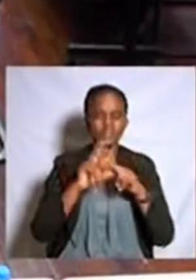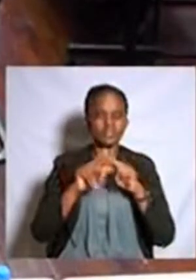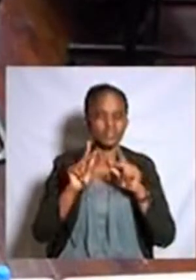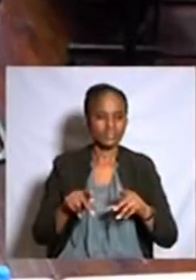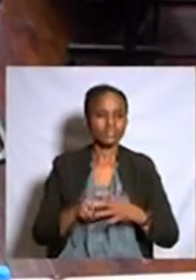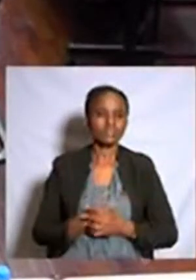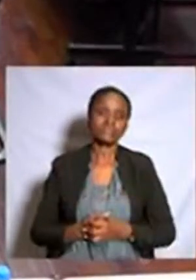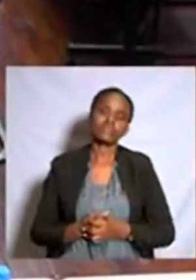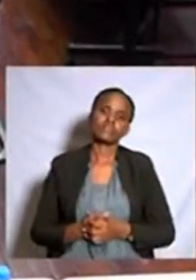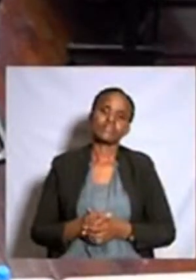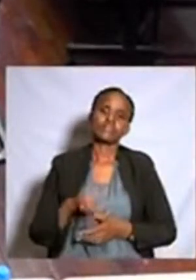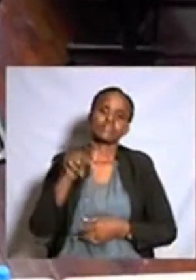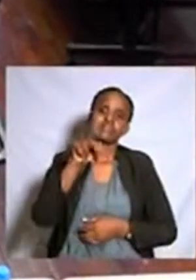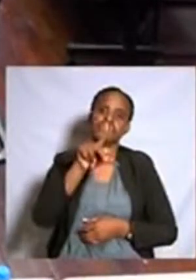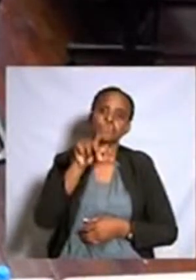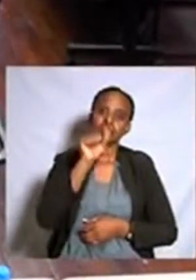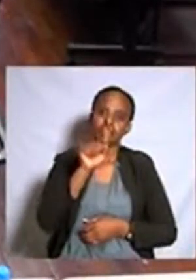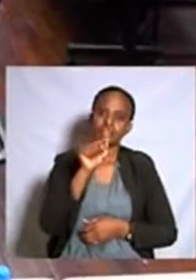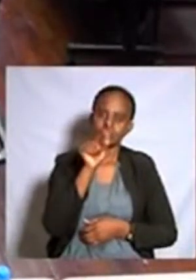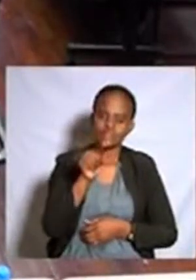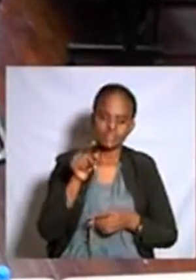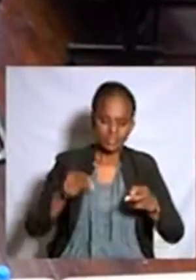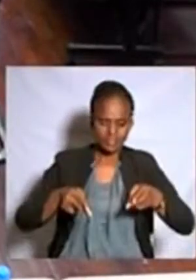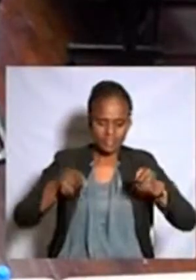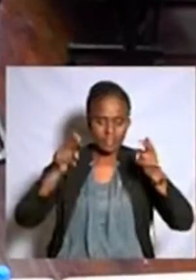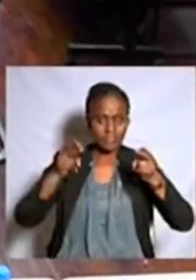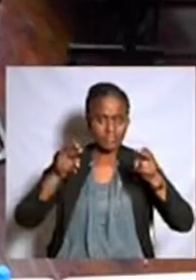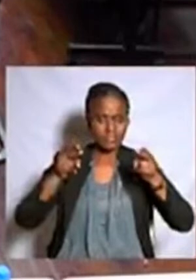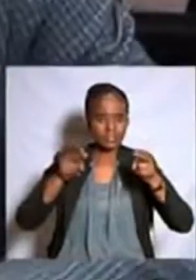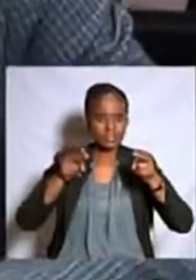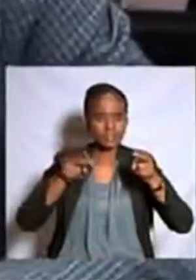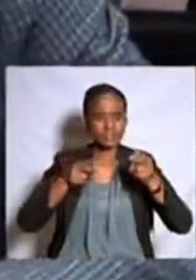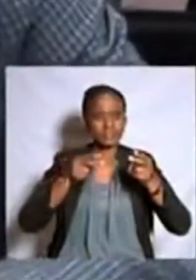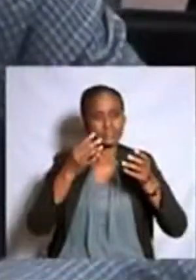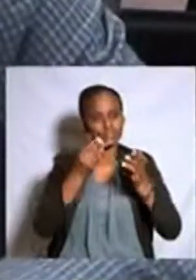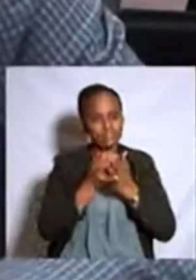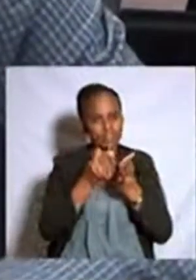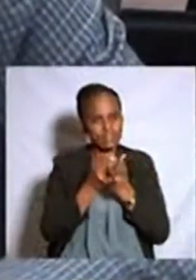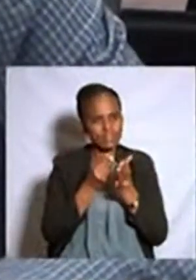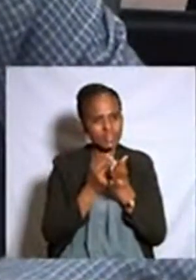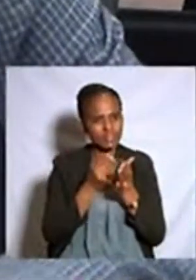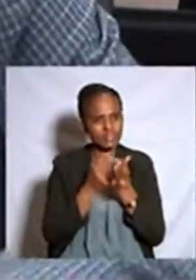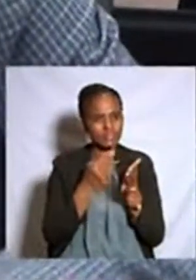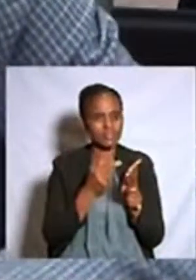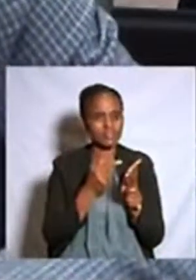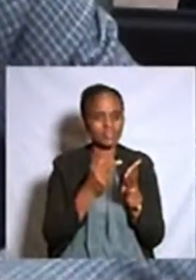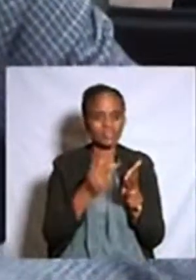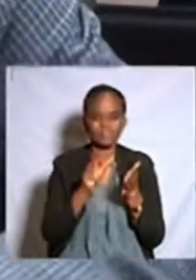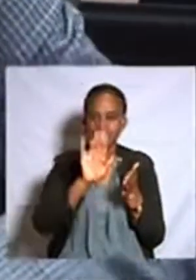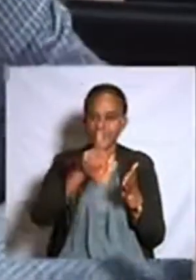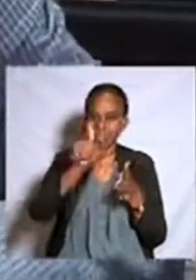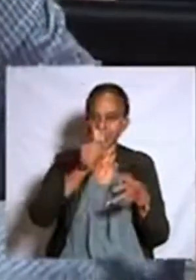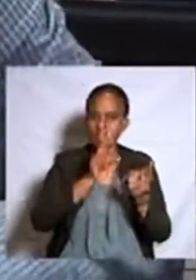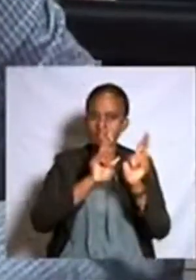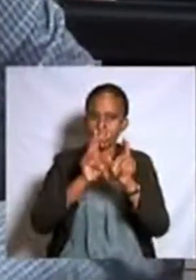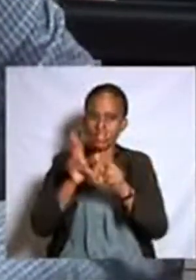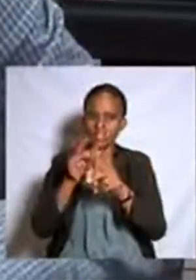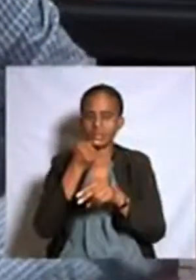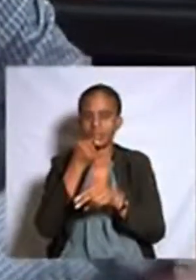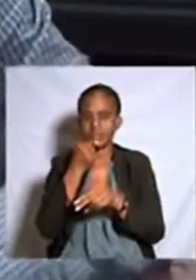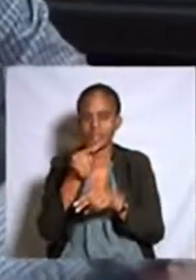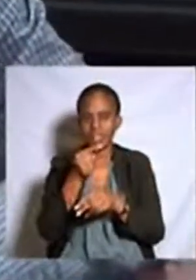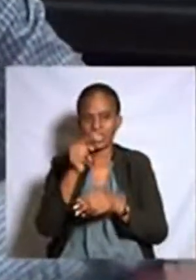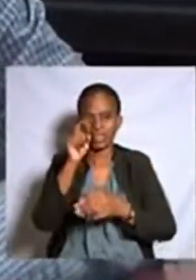PS on high cost to income ratio. in your response, you indicated that